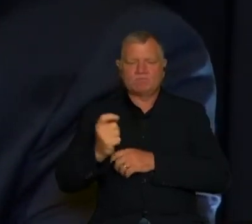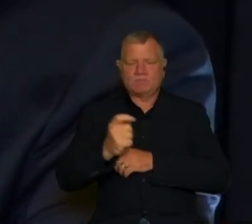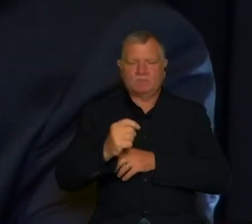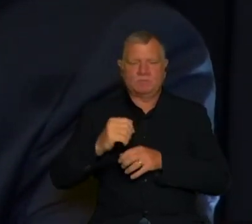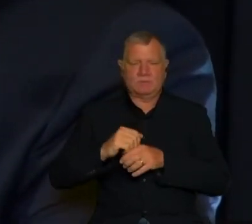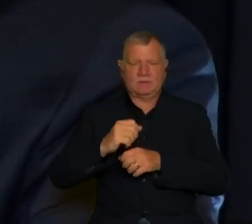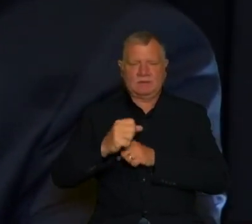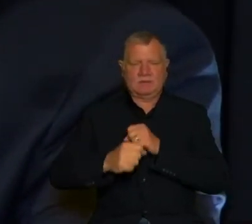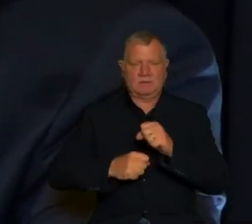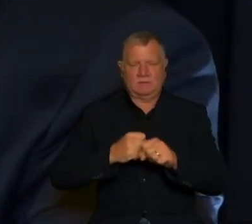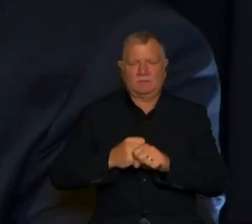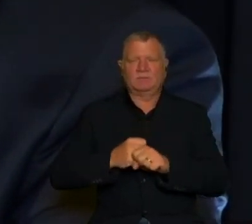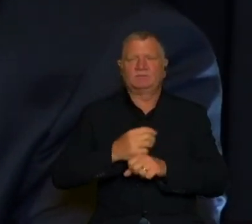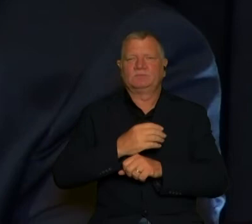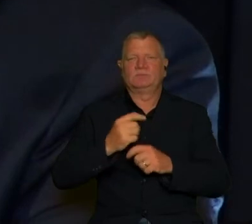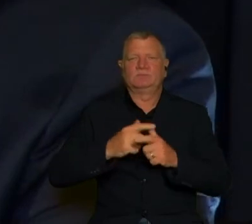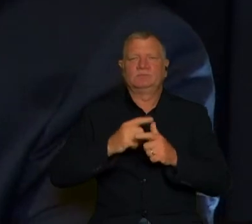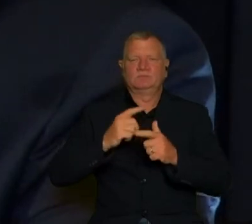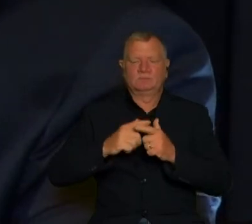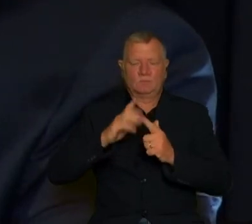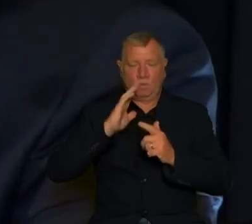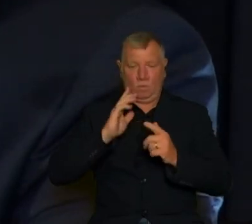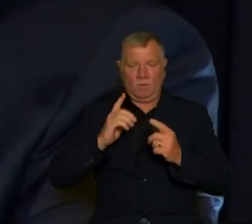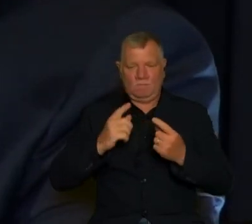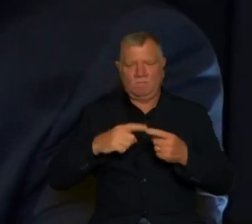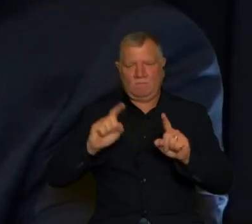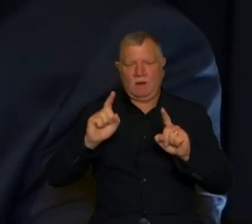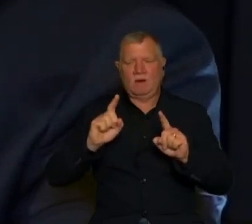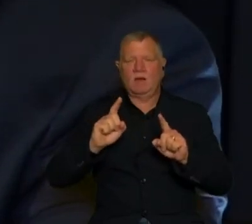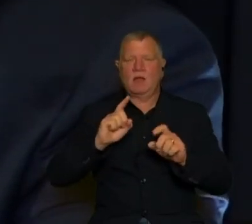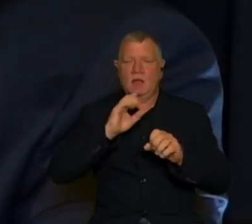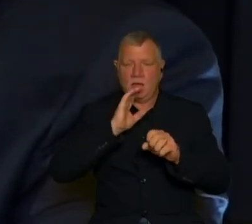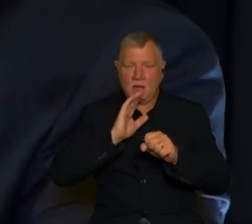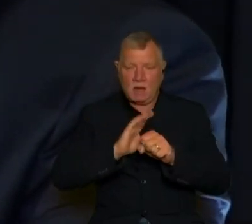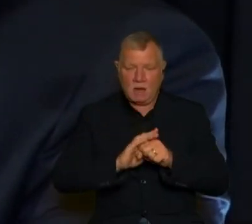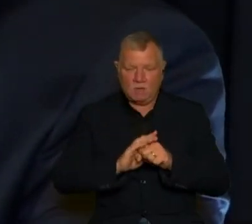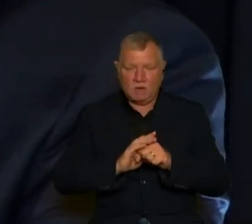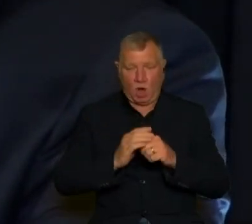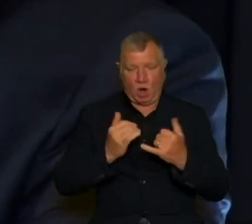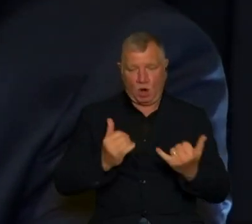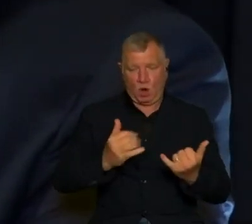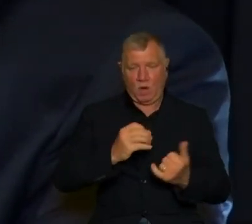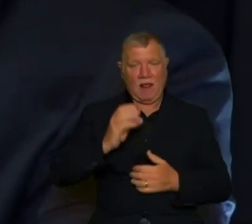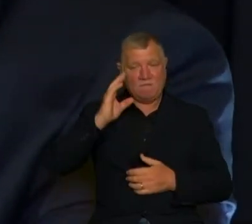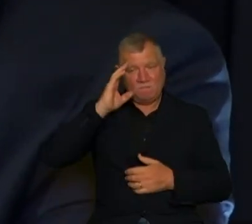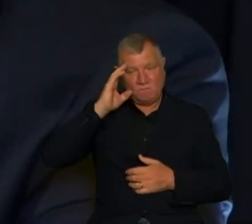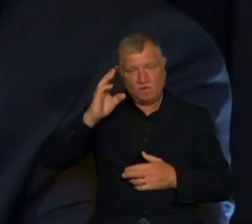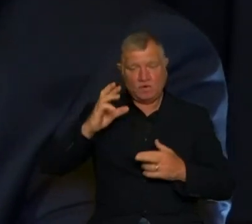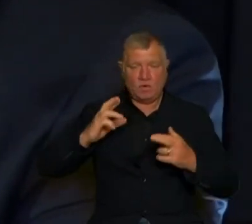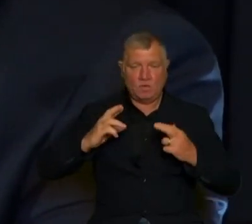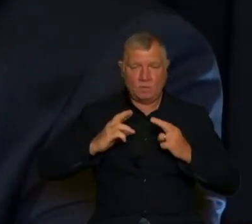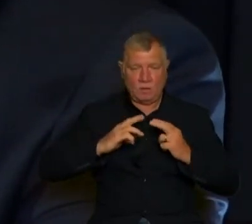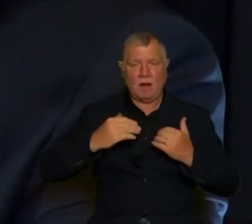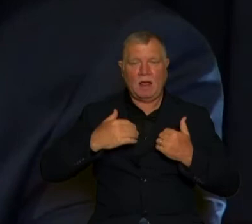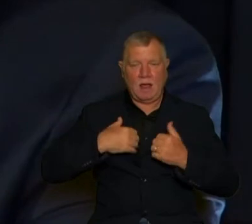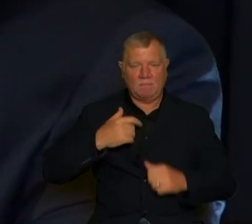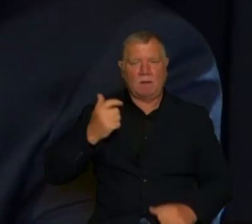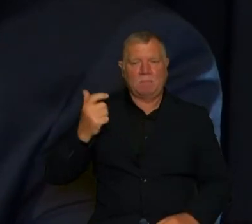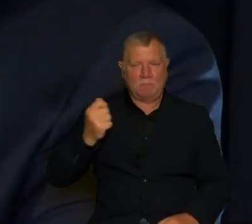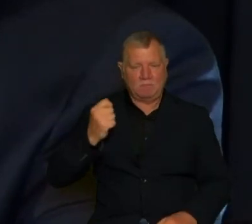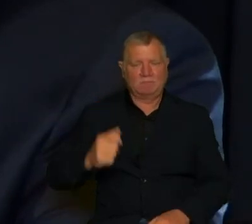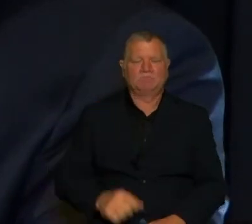This will finally allow the government to guarantee current and future government retirees' retirement